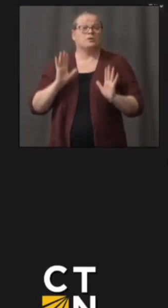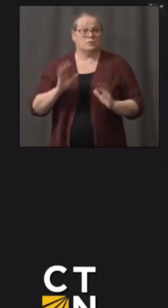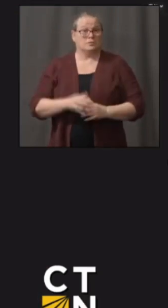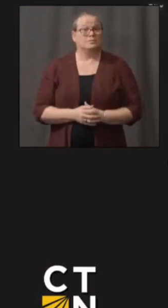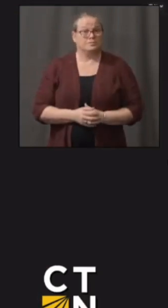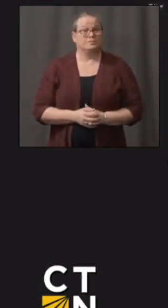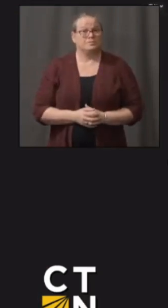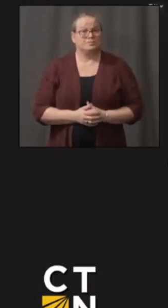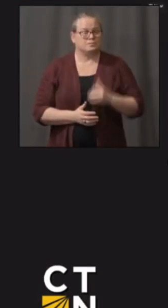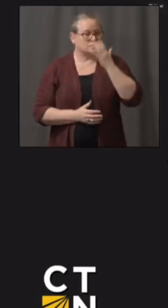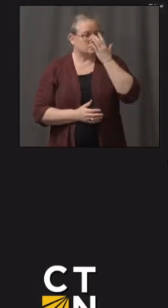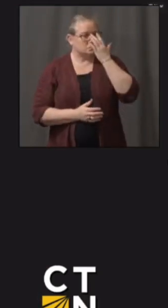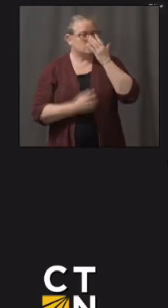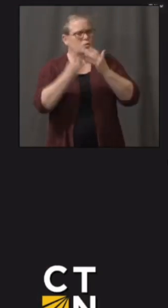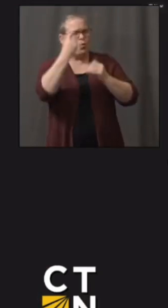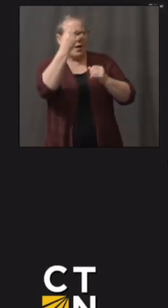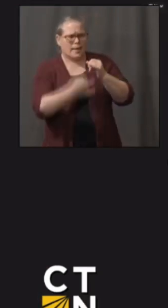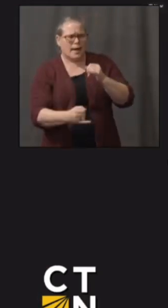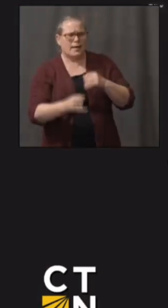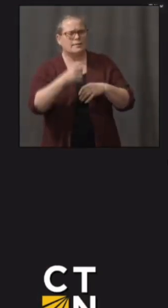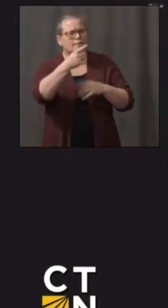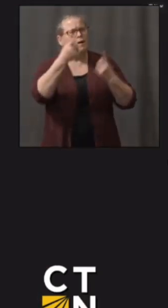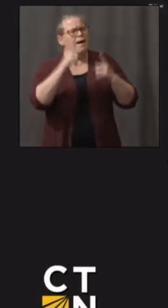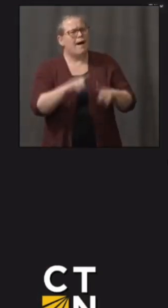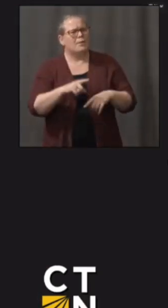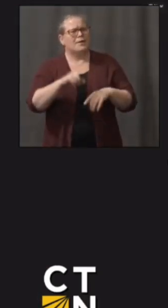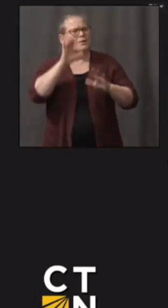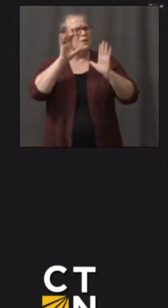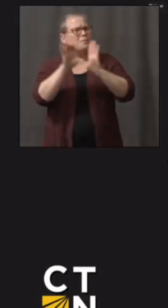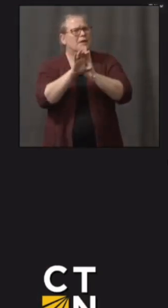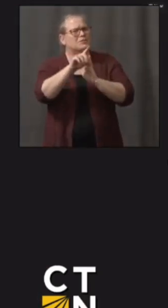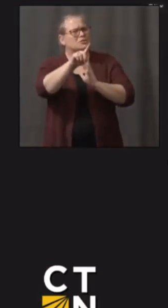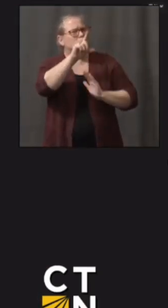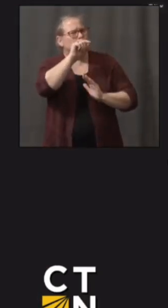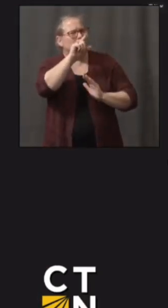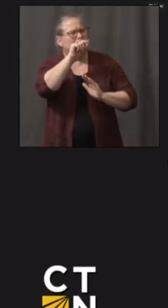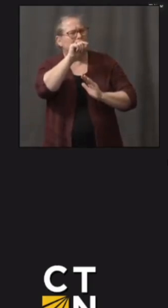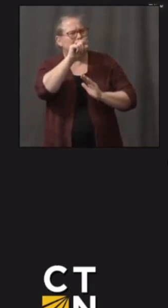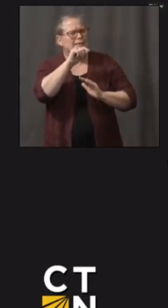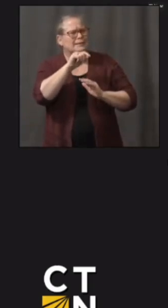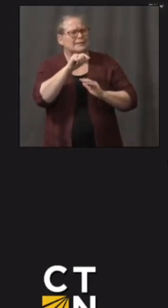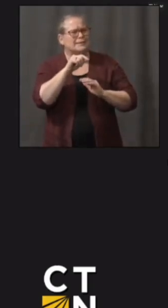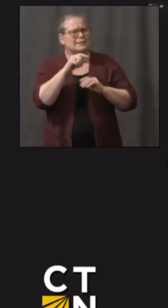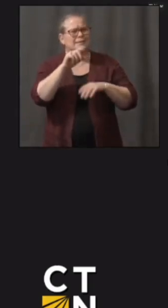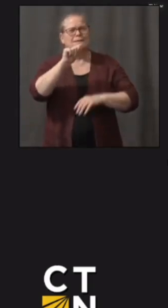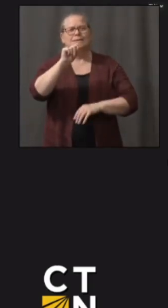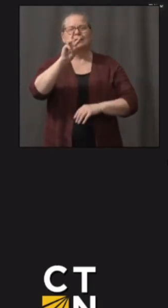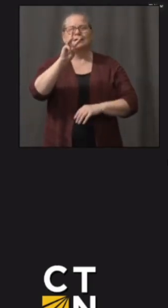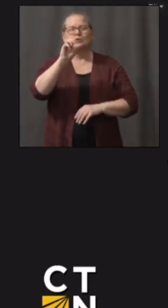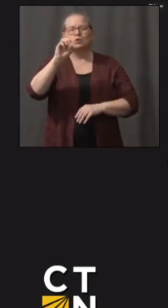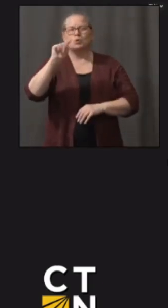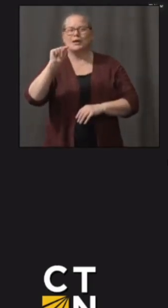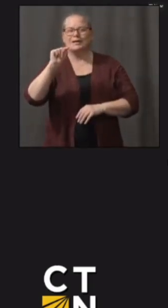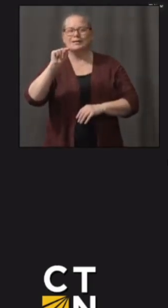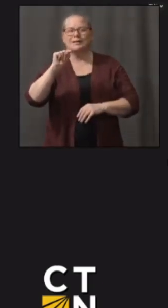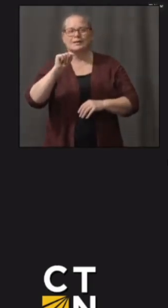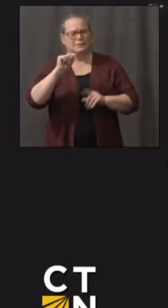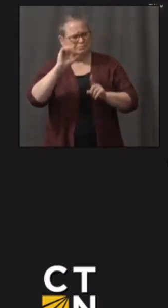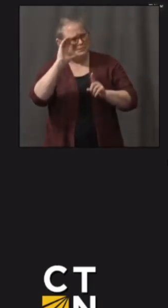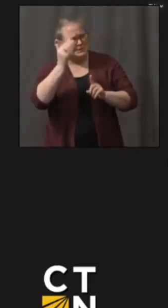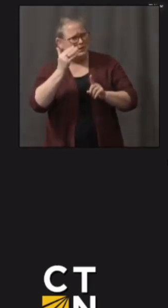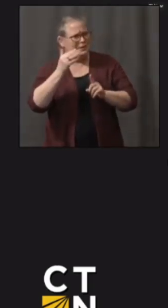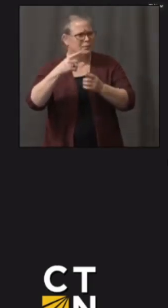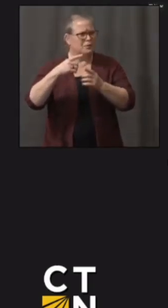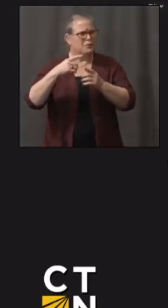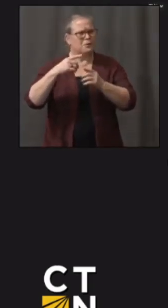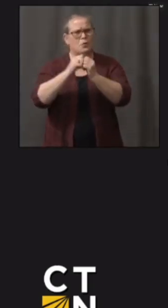Okay, one last thing. You tweeted a picture. It appears you were talking to President-elect Biden this week. Care to share any of the details